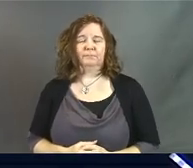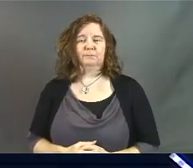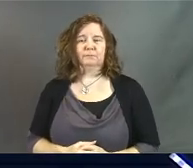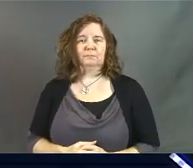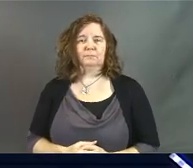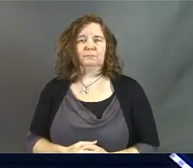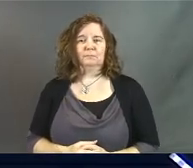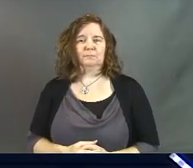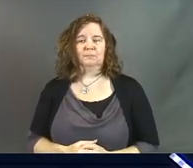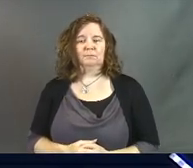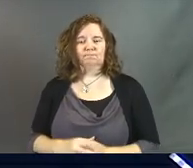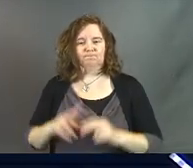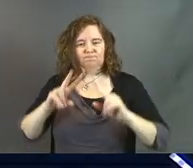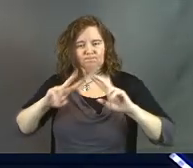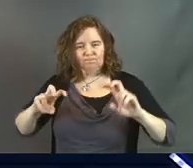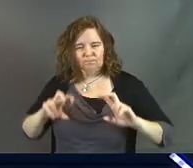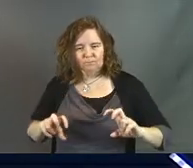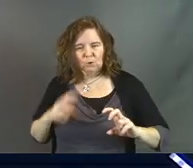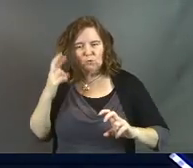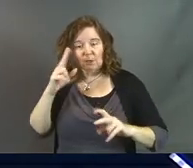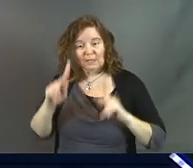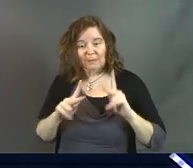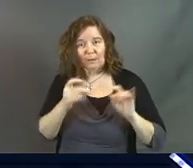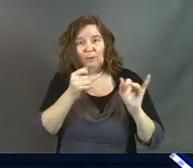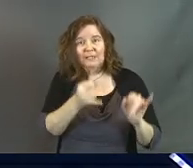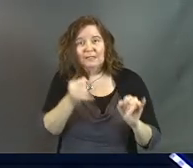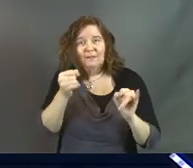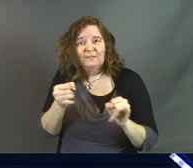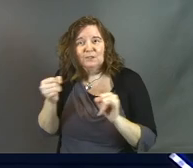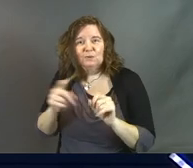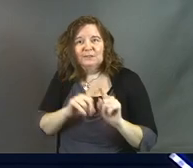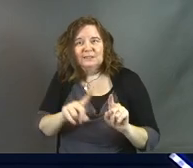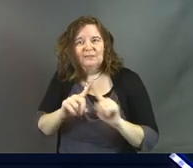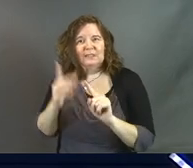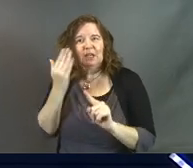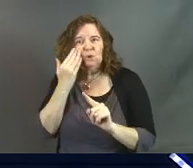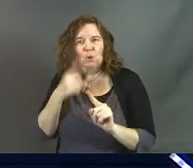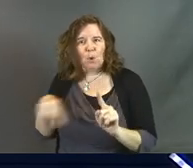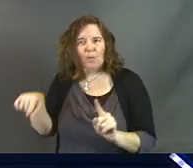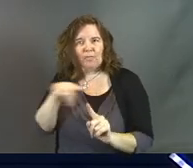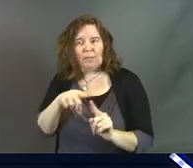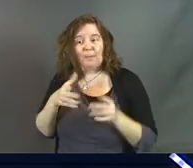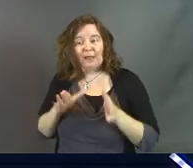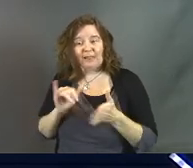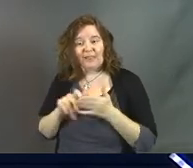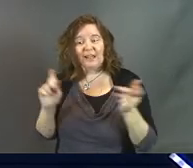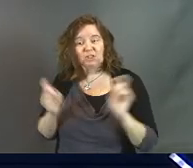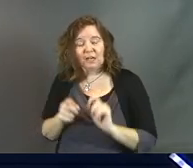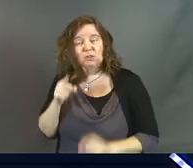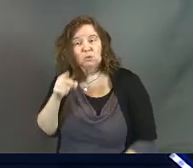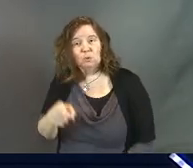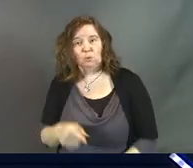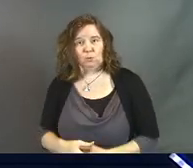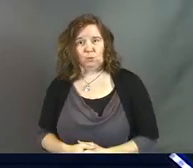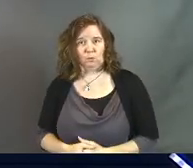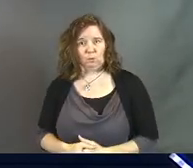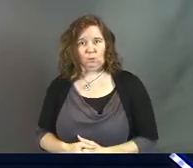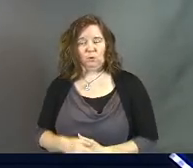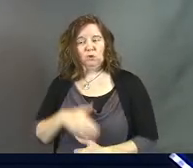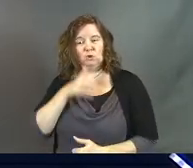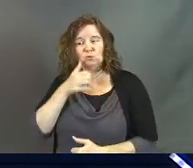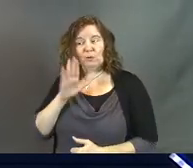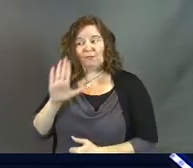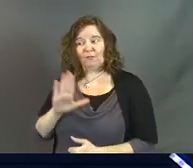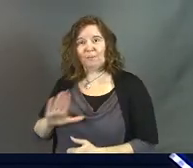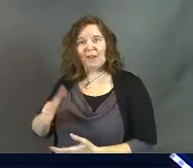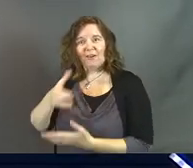Lean into the nuance. Realize people are individual. Get to know them and let that change you. Drink from